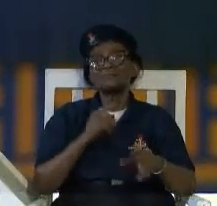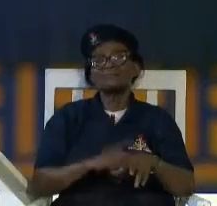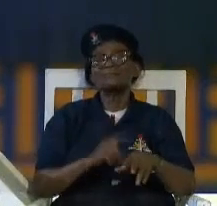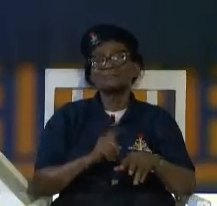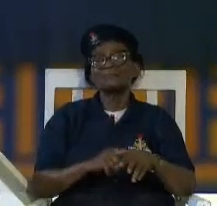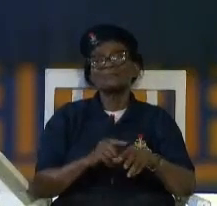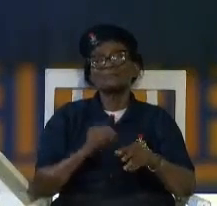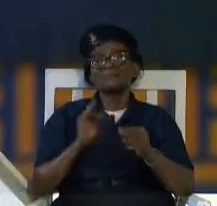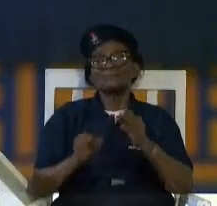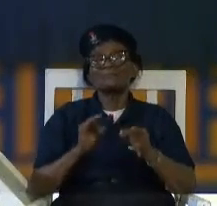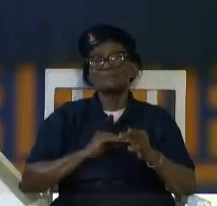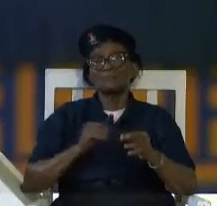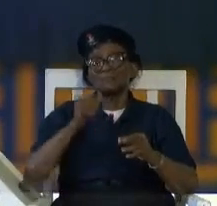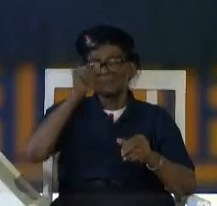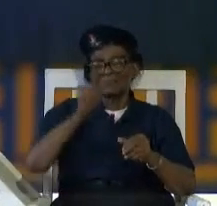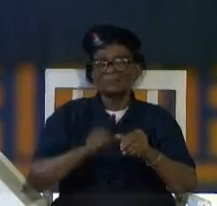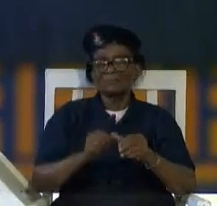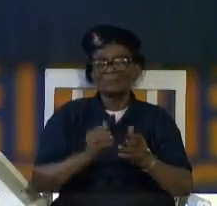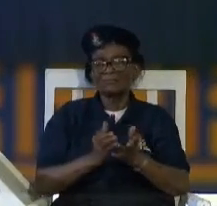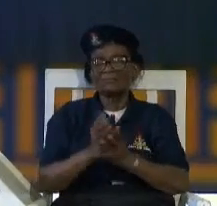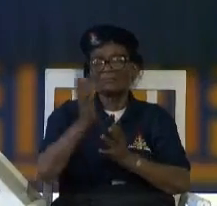And if I remember correctly, he said,